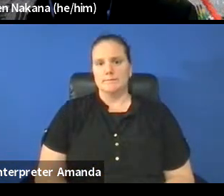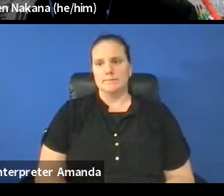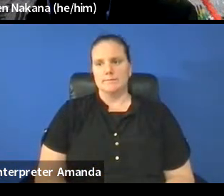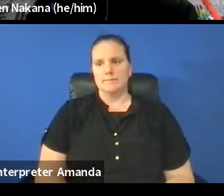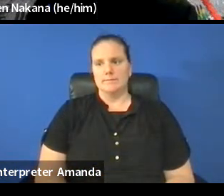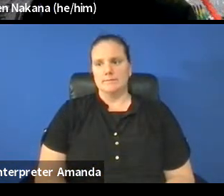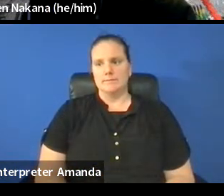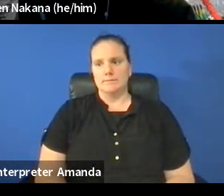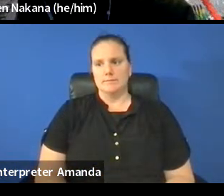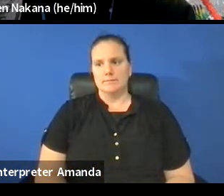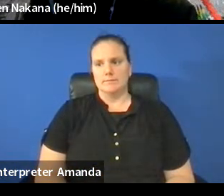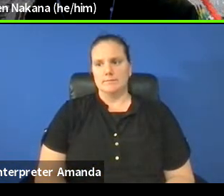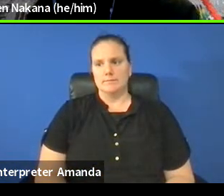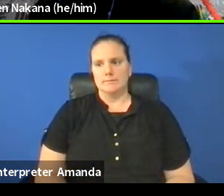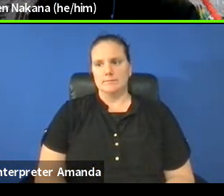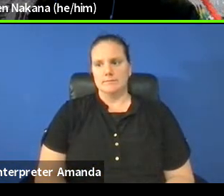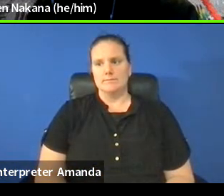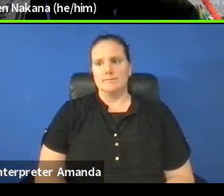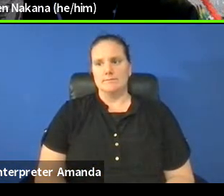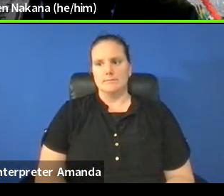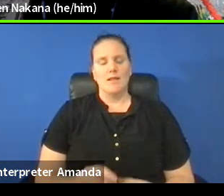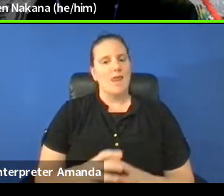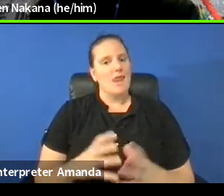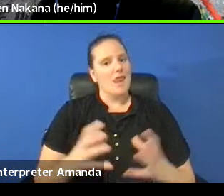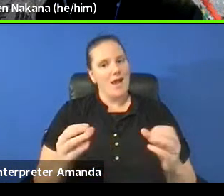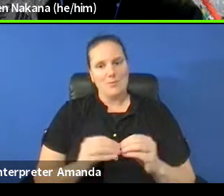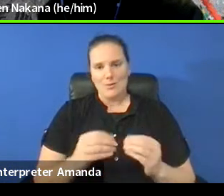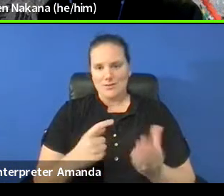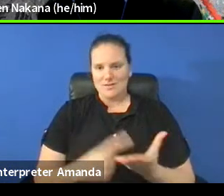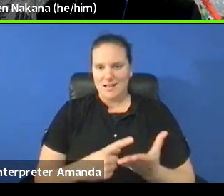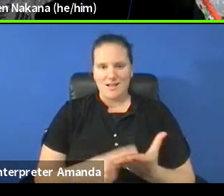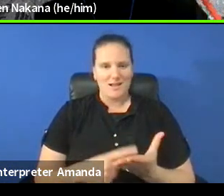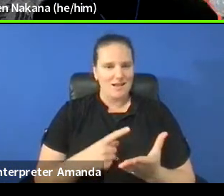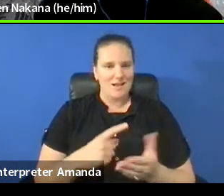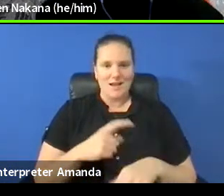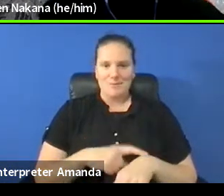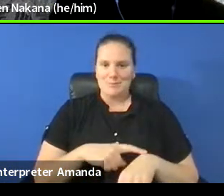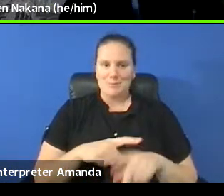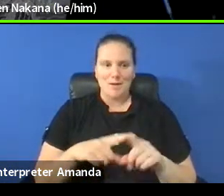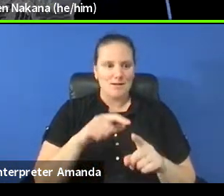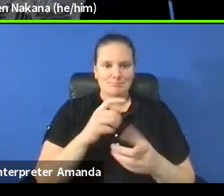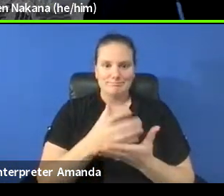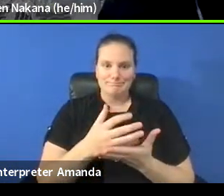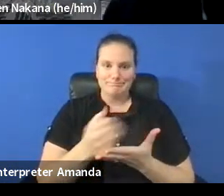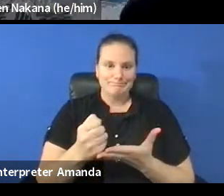lot, we would have loved more time, but there wasn't a lot of time. Yeah,